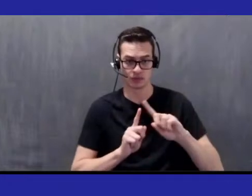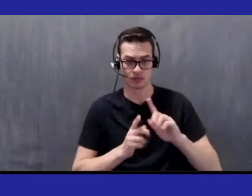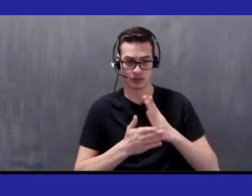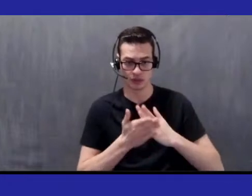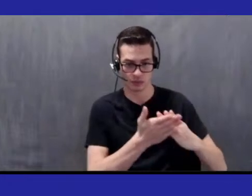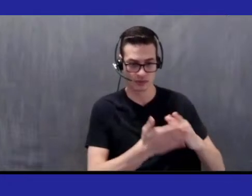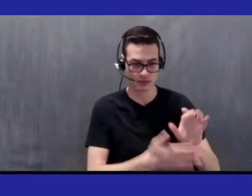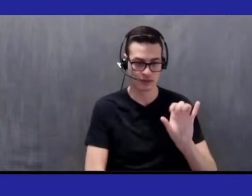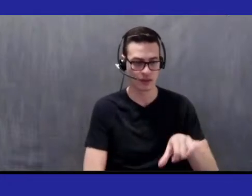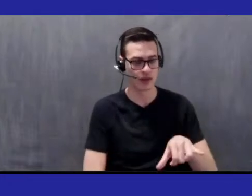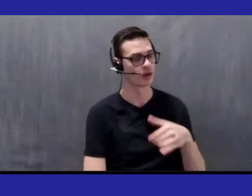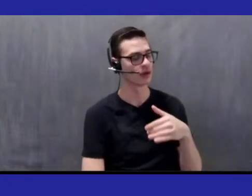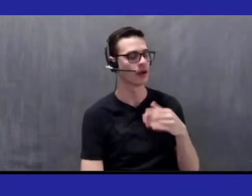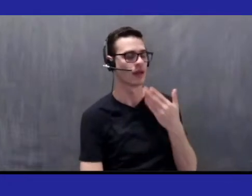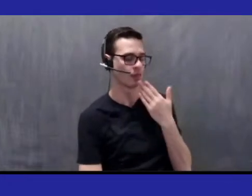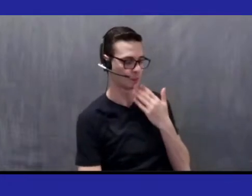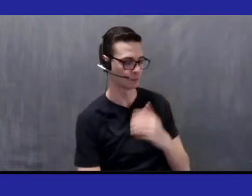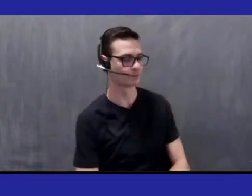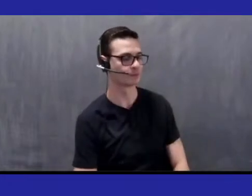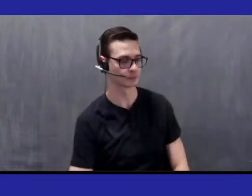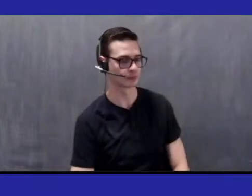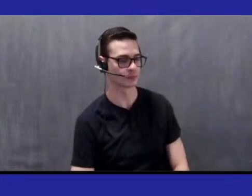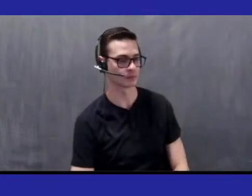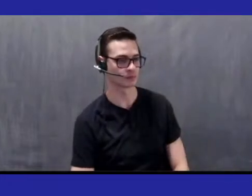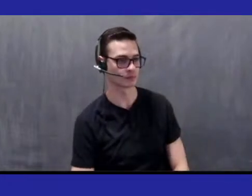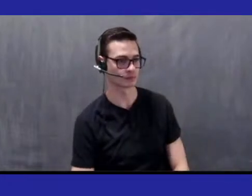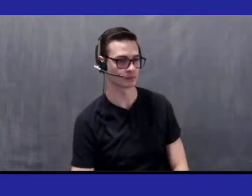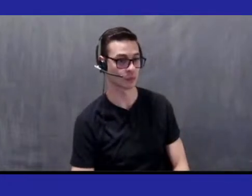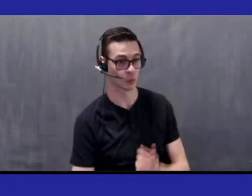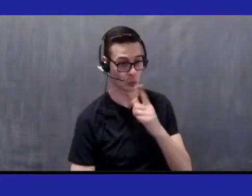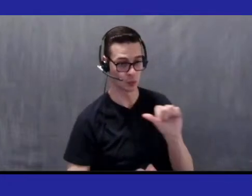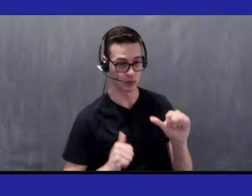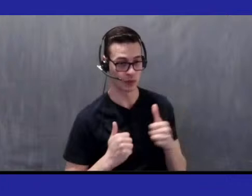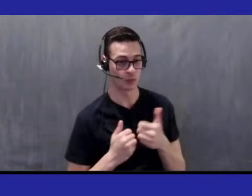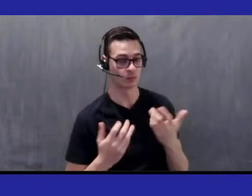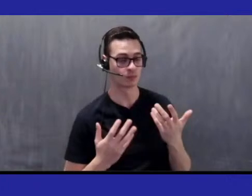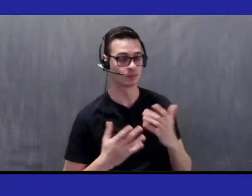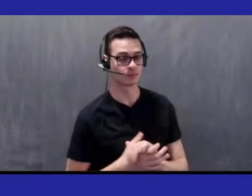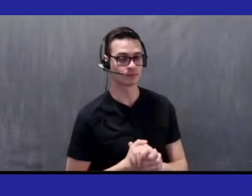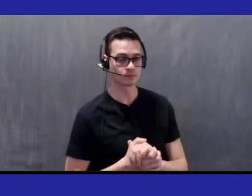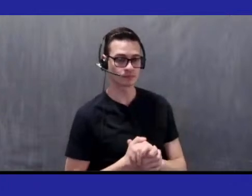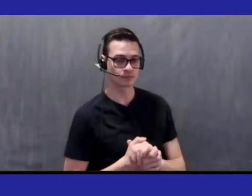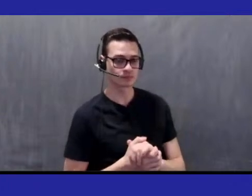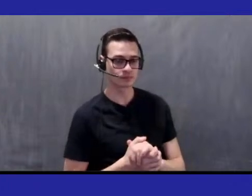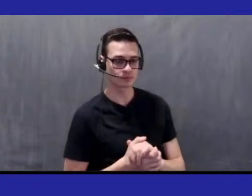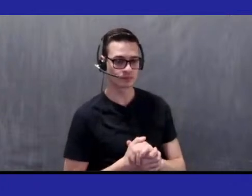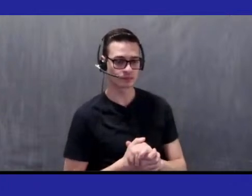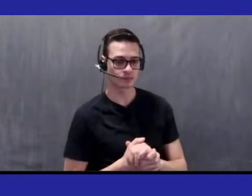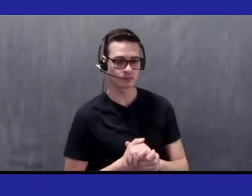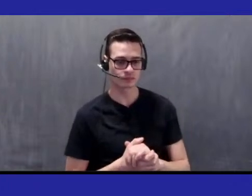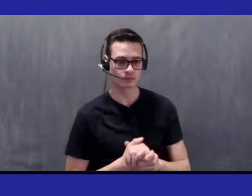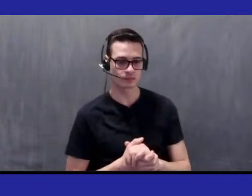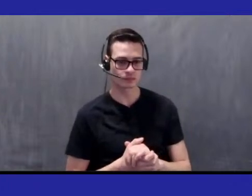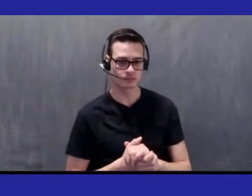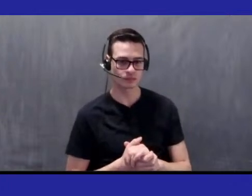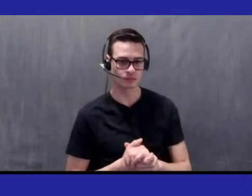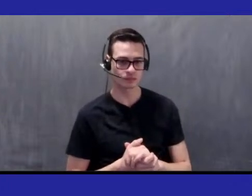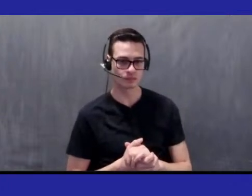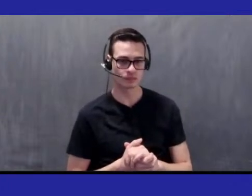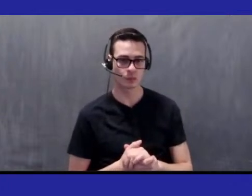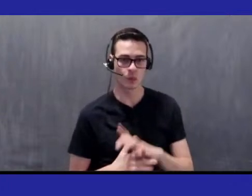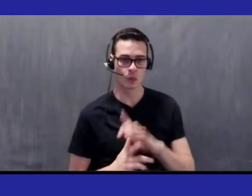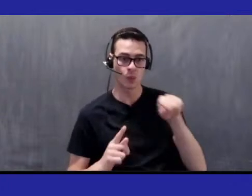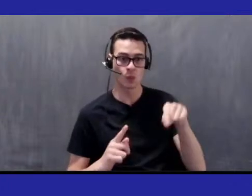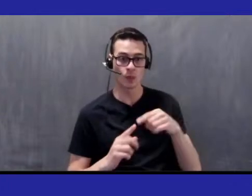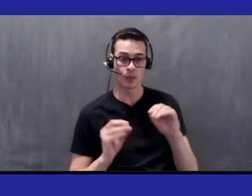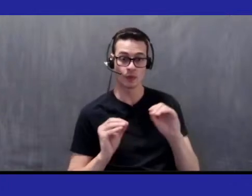Thanks for that question. One of the challenges is that when we don't have an adult sickle cell